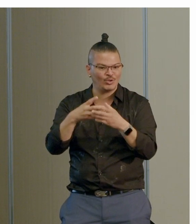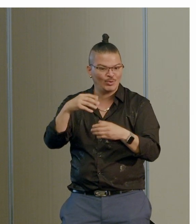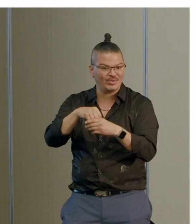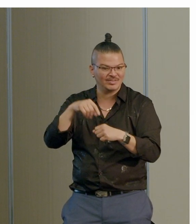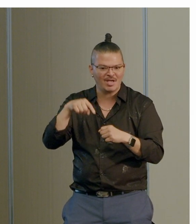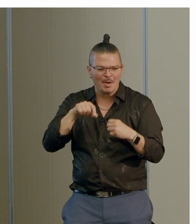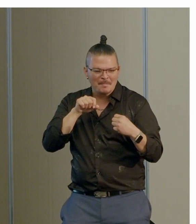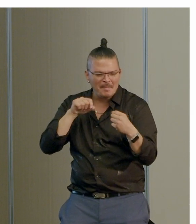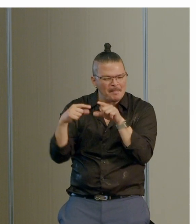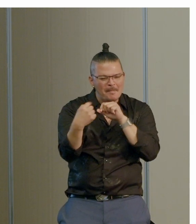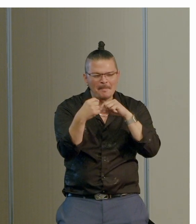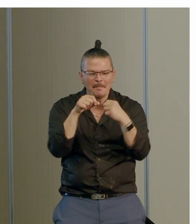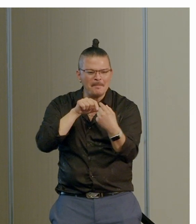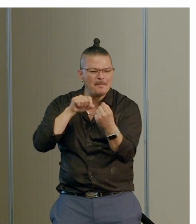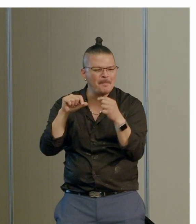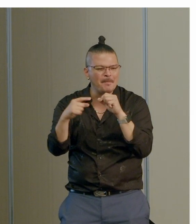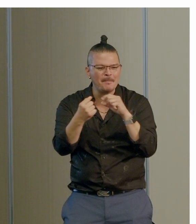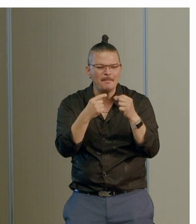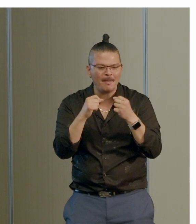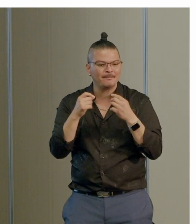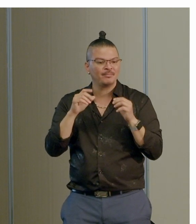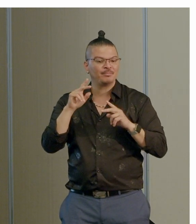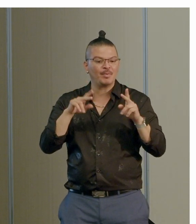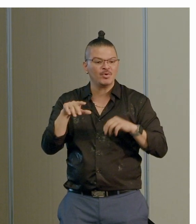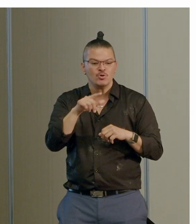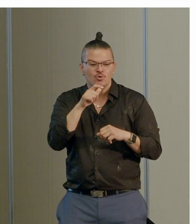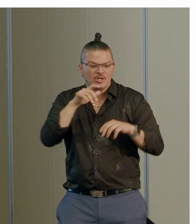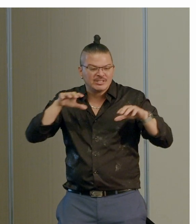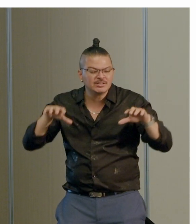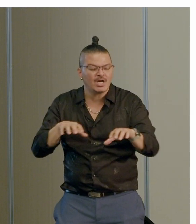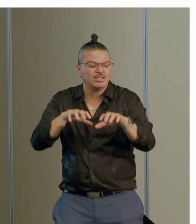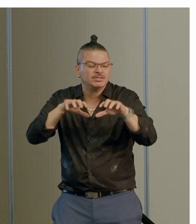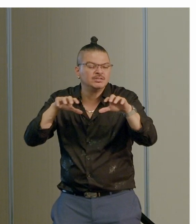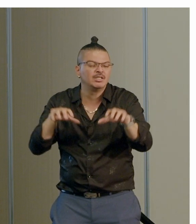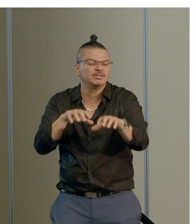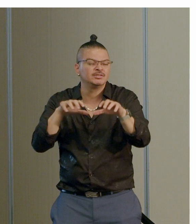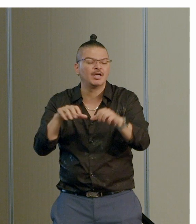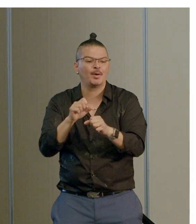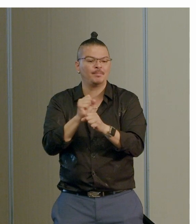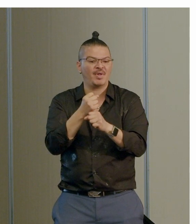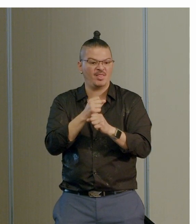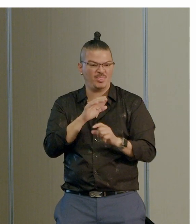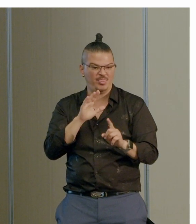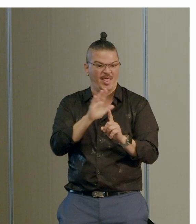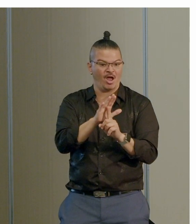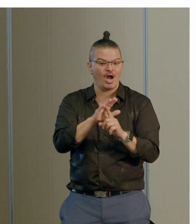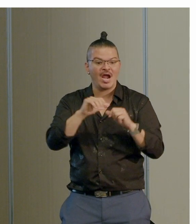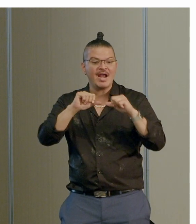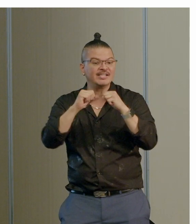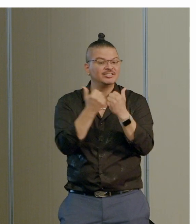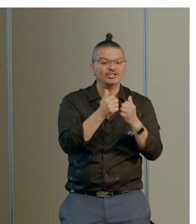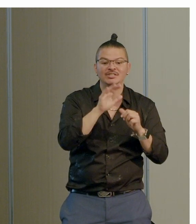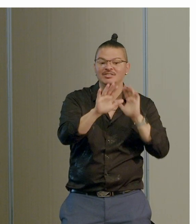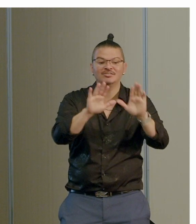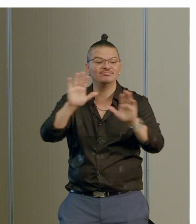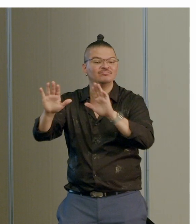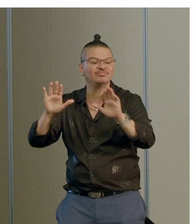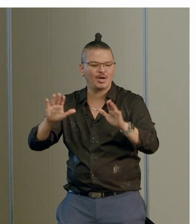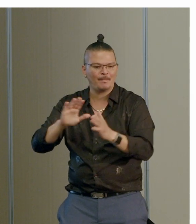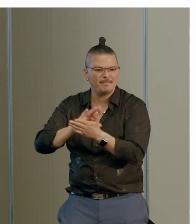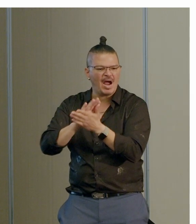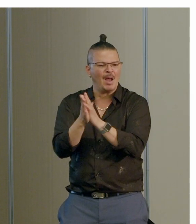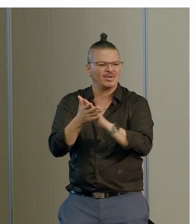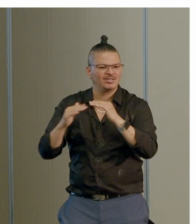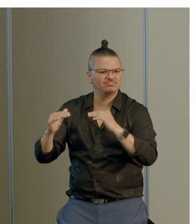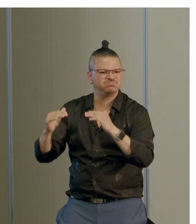of people who are working to make their agencies more accessible. I also pulled together